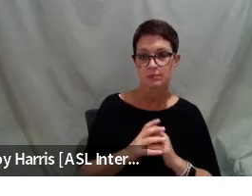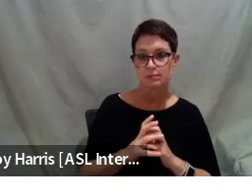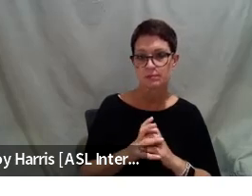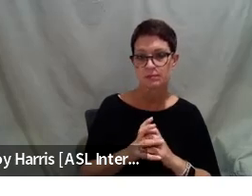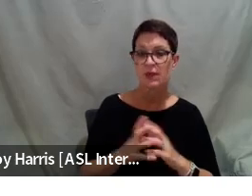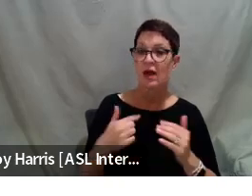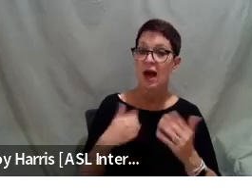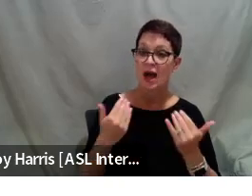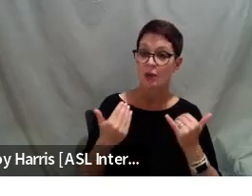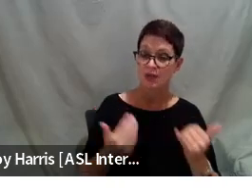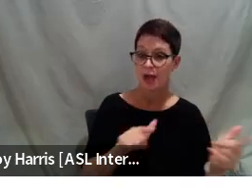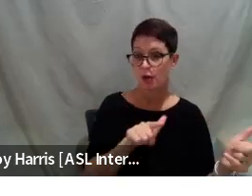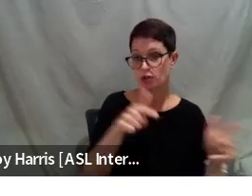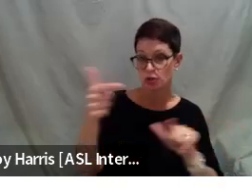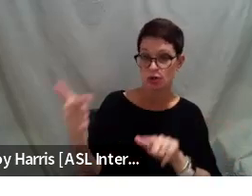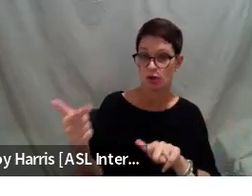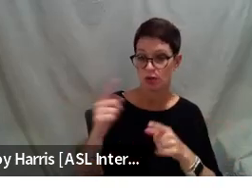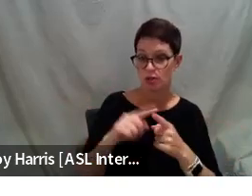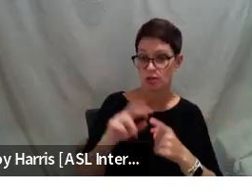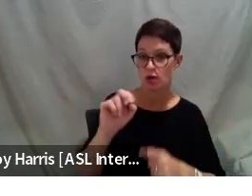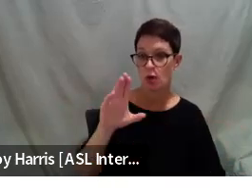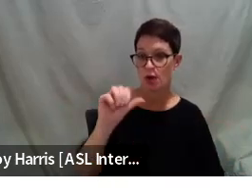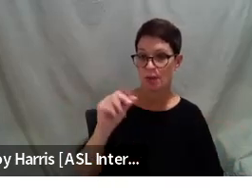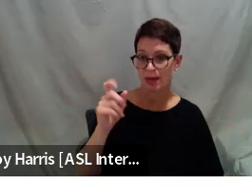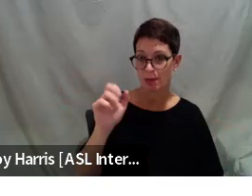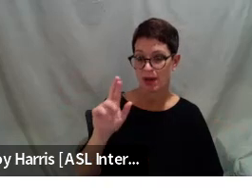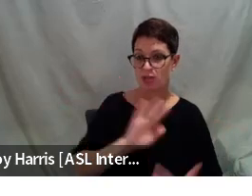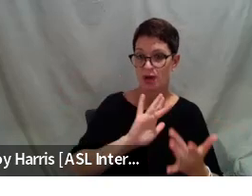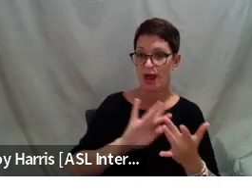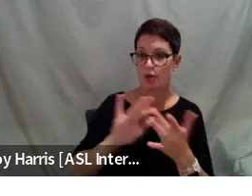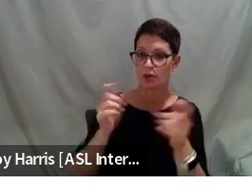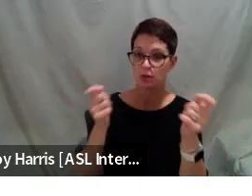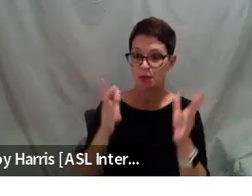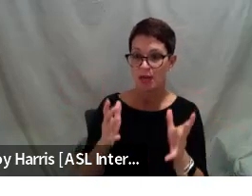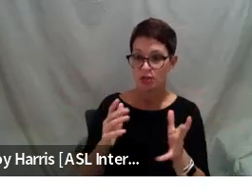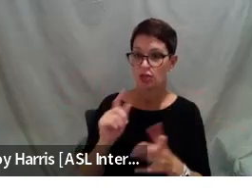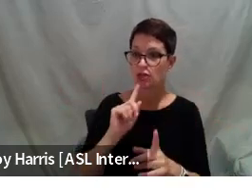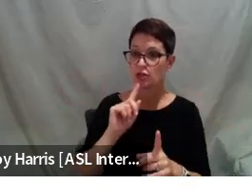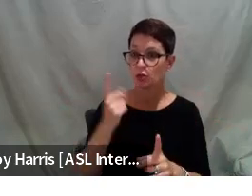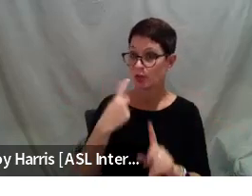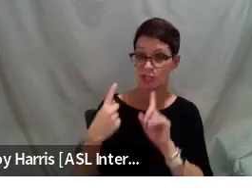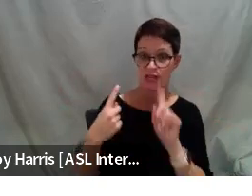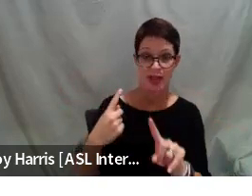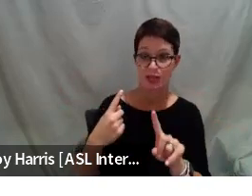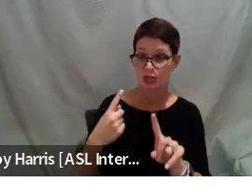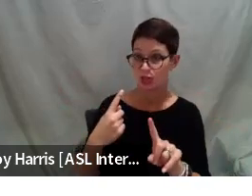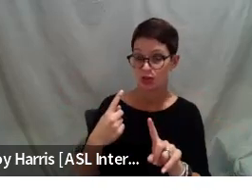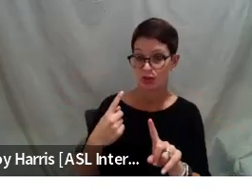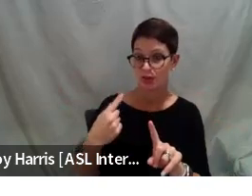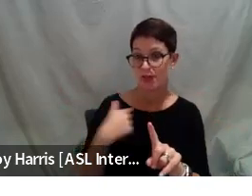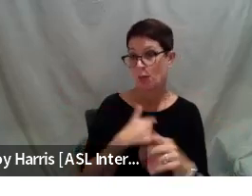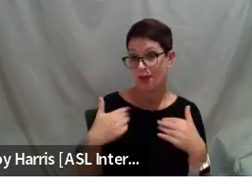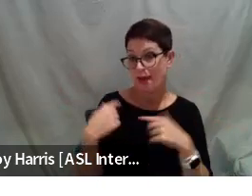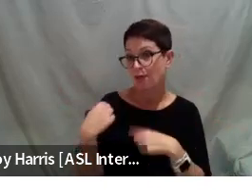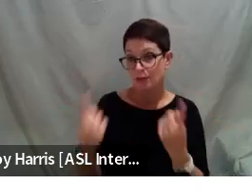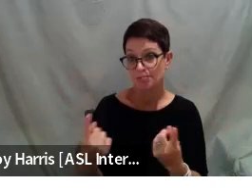I will now turn over to Rebecca Pizer, the Outreach Manager, to answer any questions that we may have